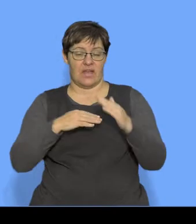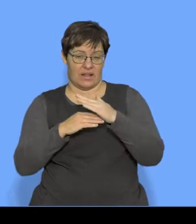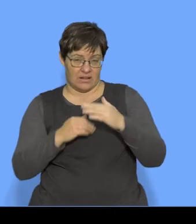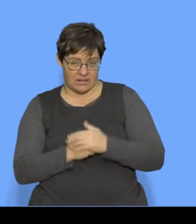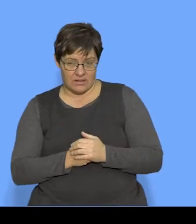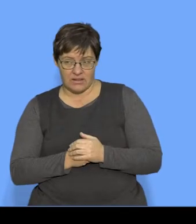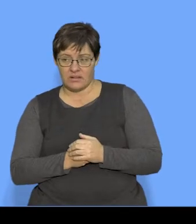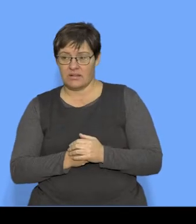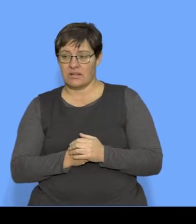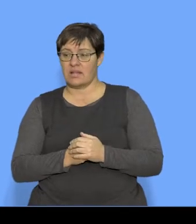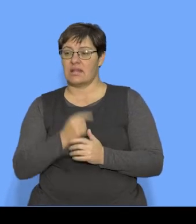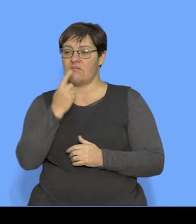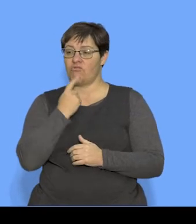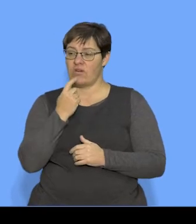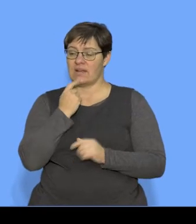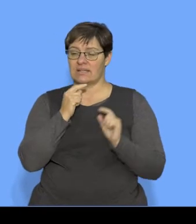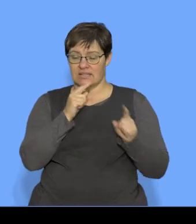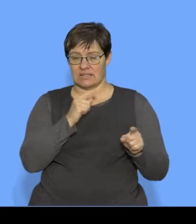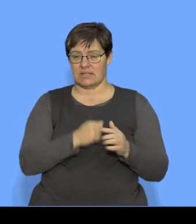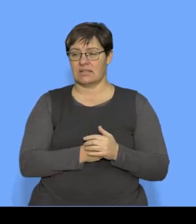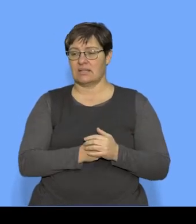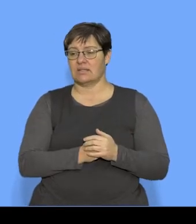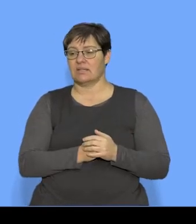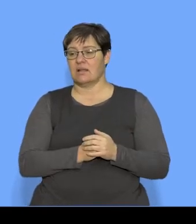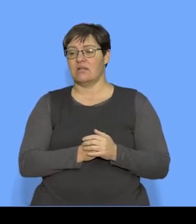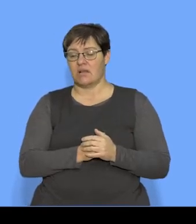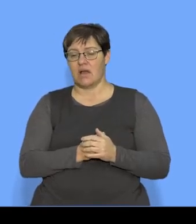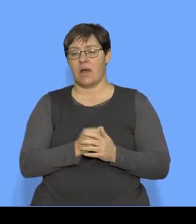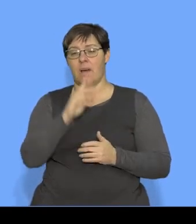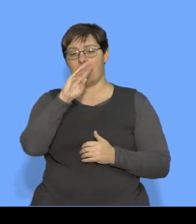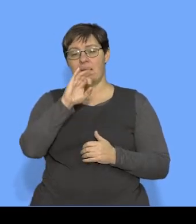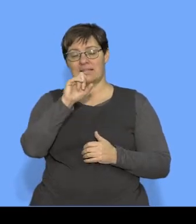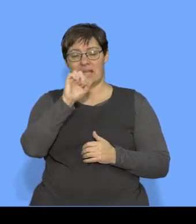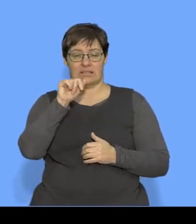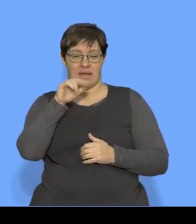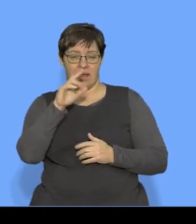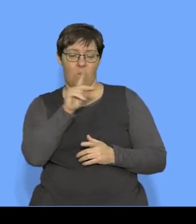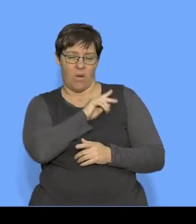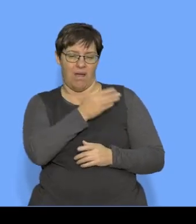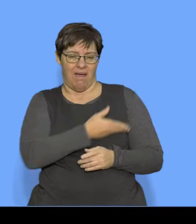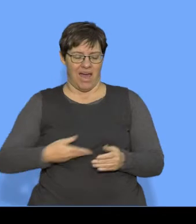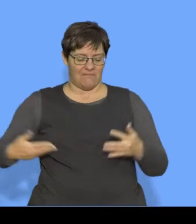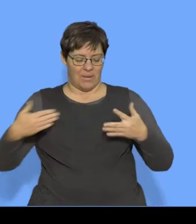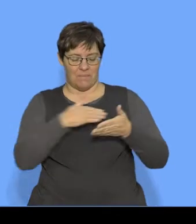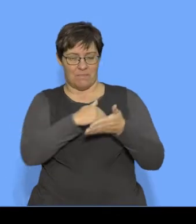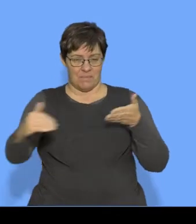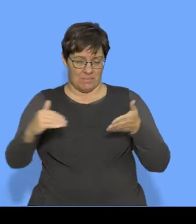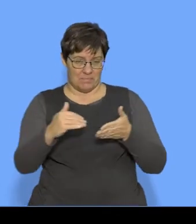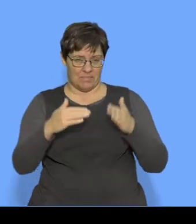And then my red there will be the angle bisectors.